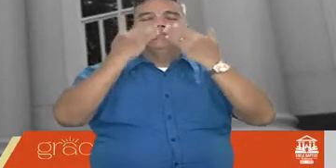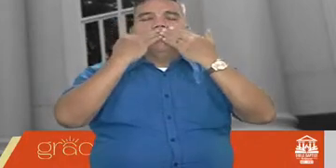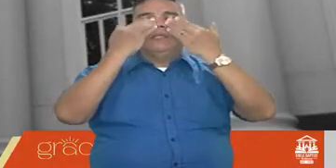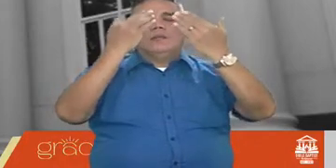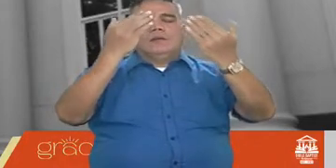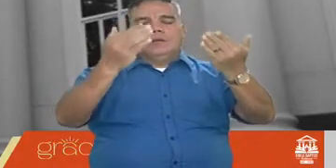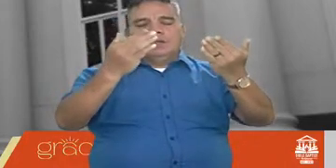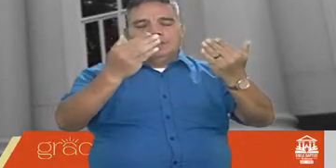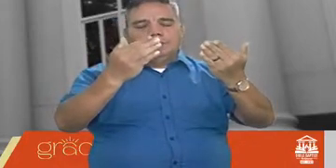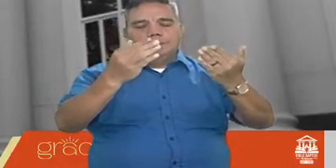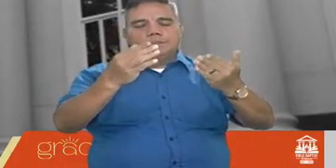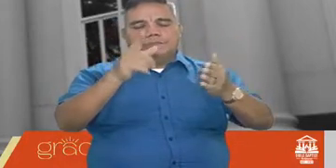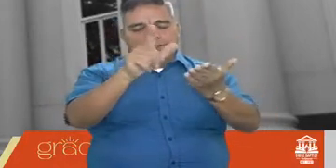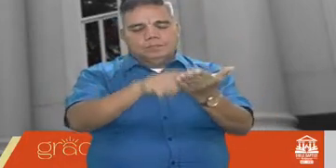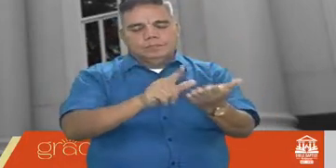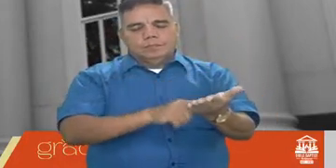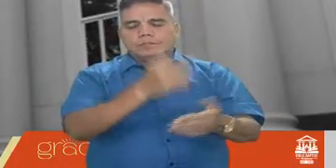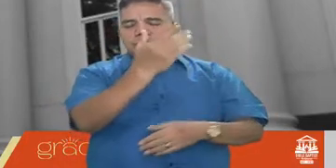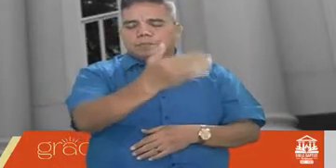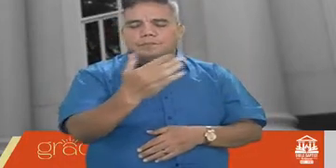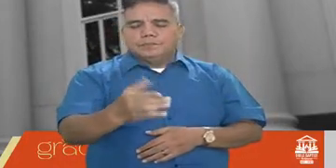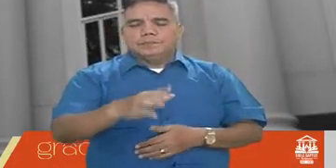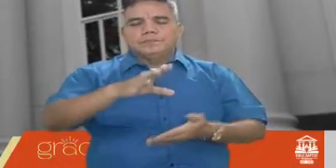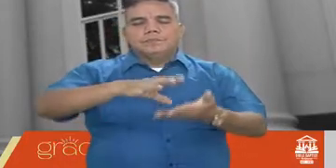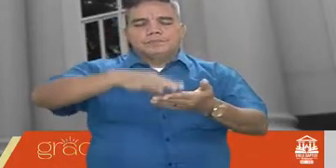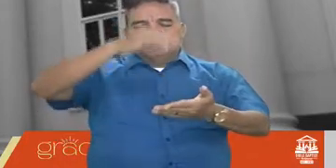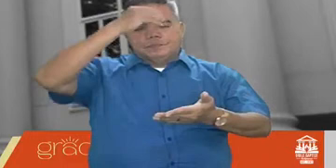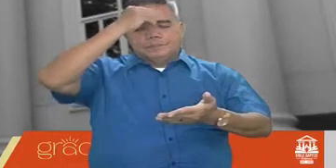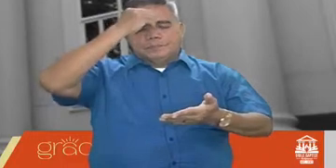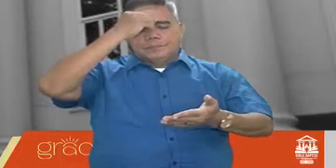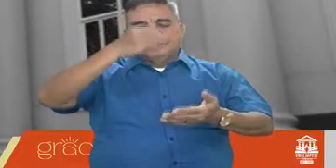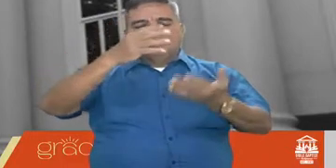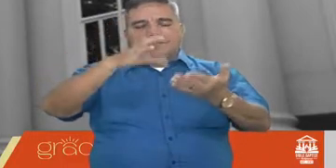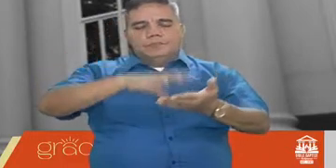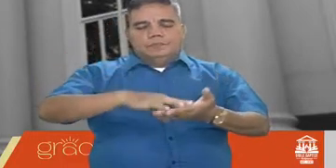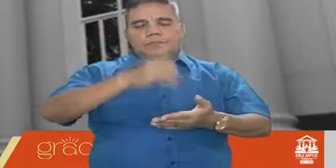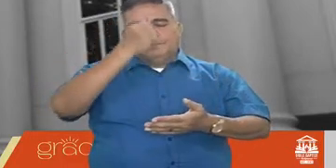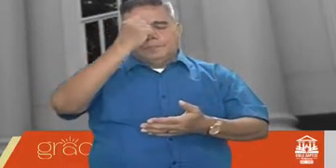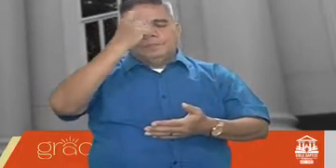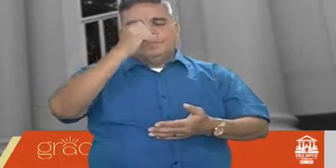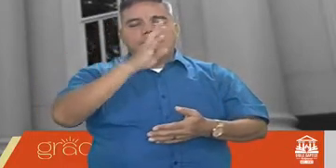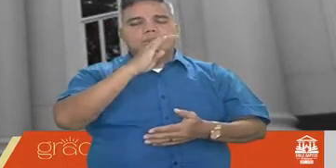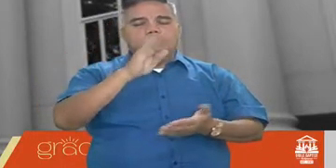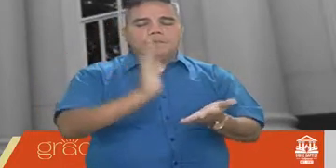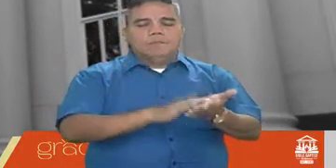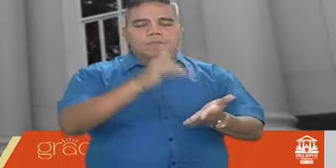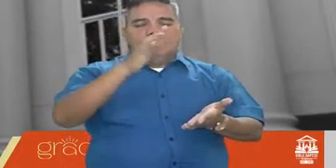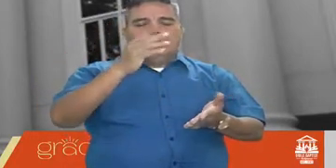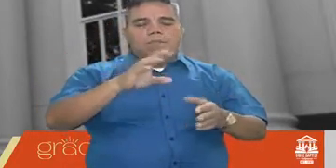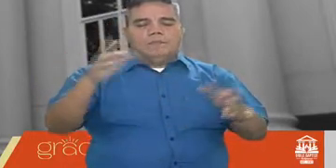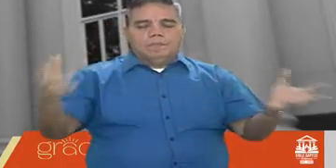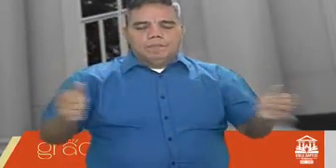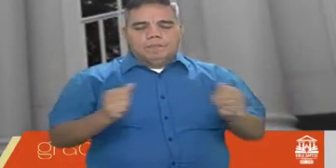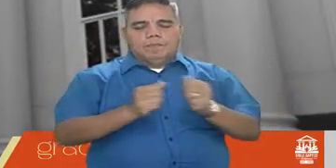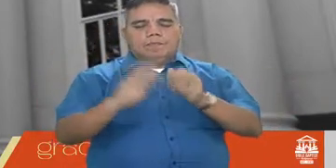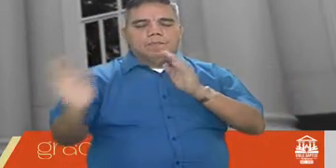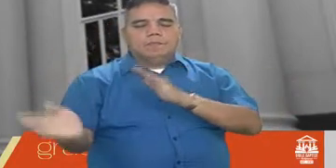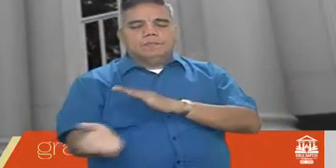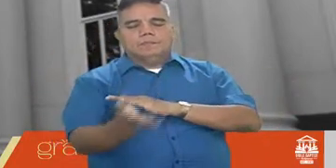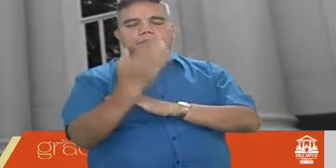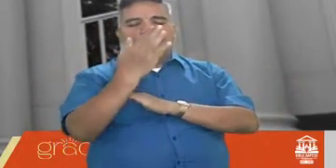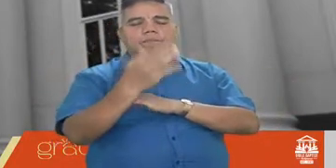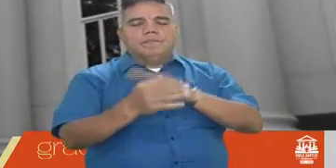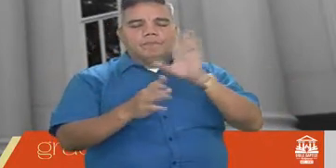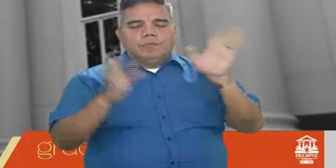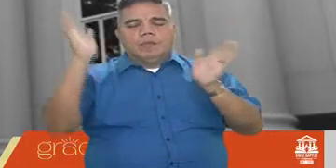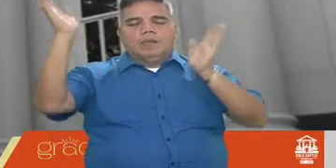Father, we thank you so much for the lesson and the things that we learned and derived from this lesson. Be glorified in our gathering this morning, in our